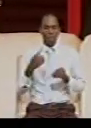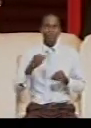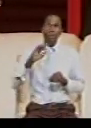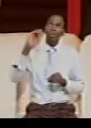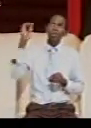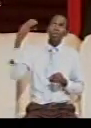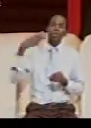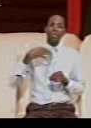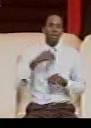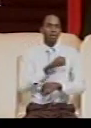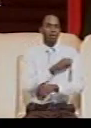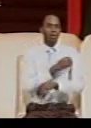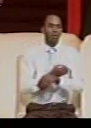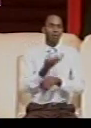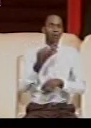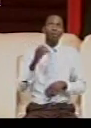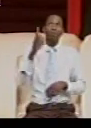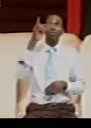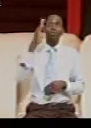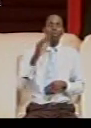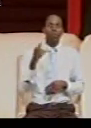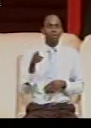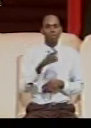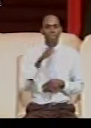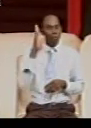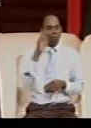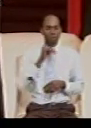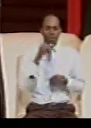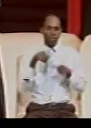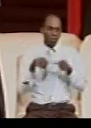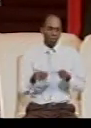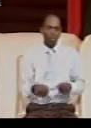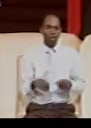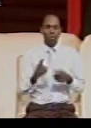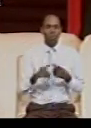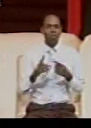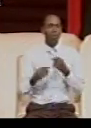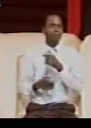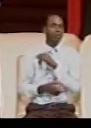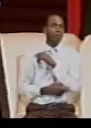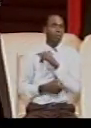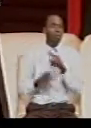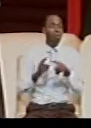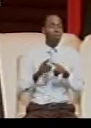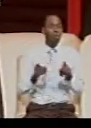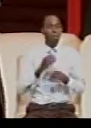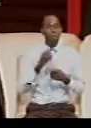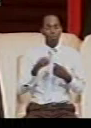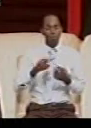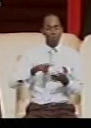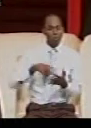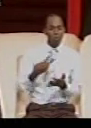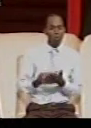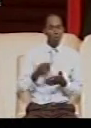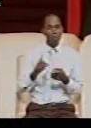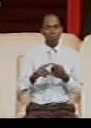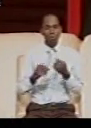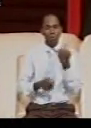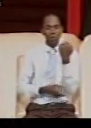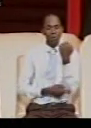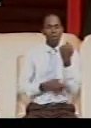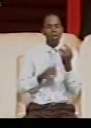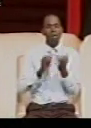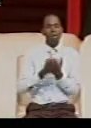God, you will not yield to the temptation. But when you yield, That means you have committed